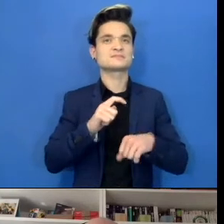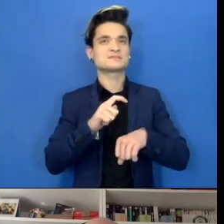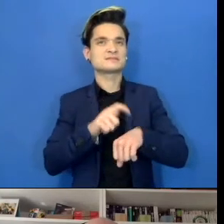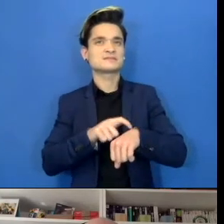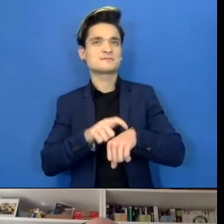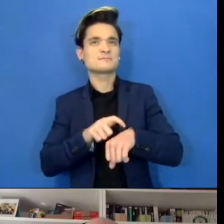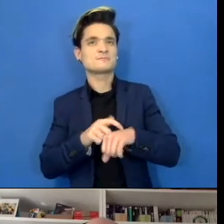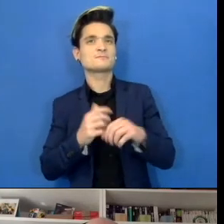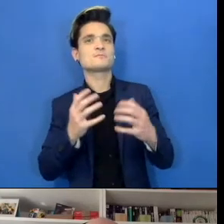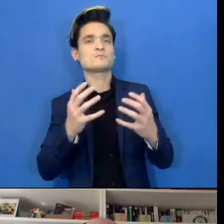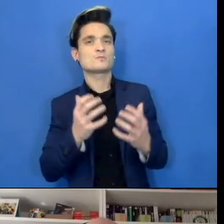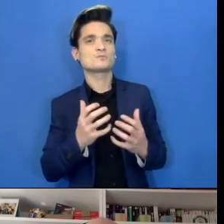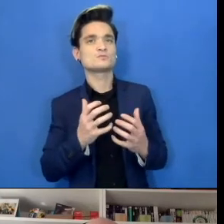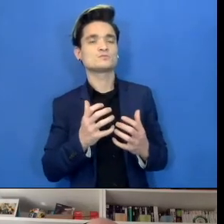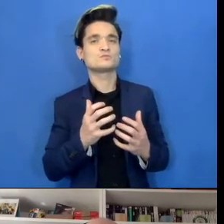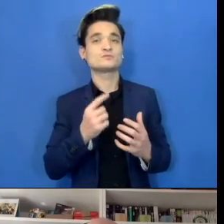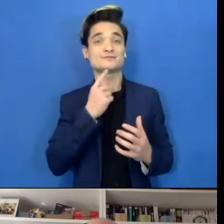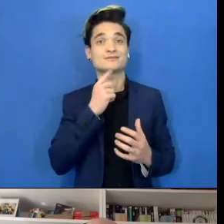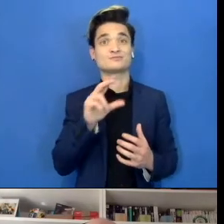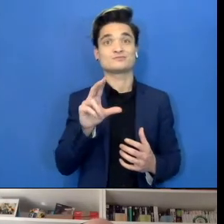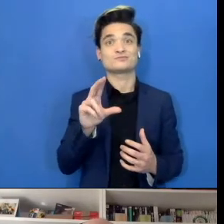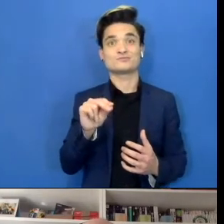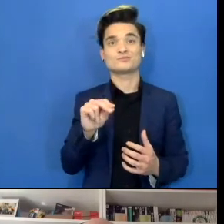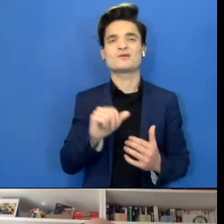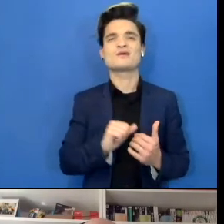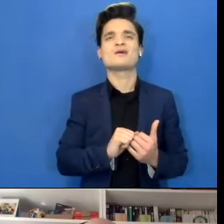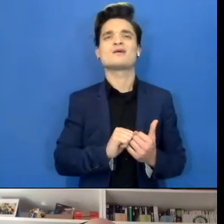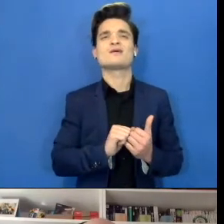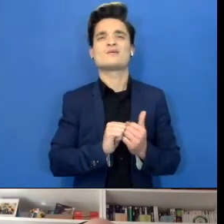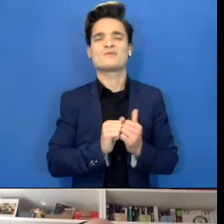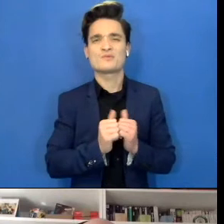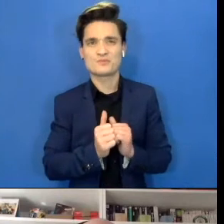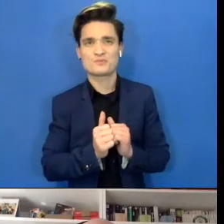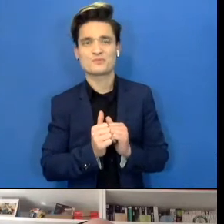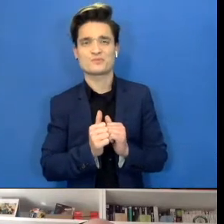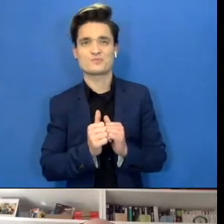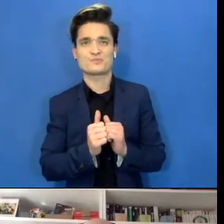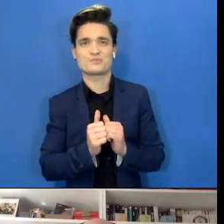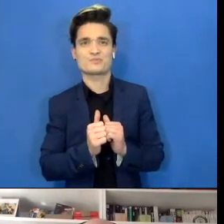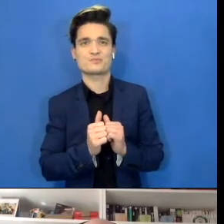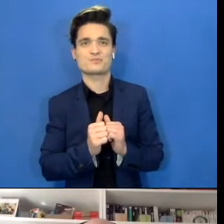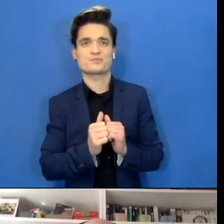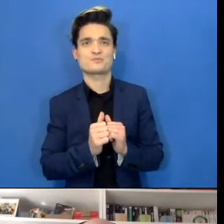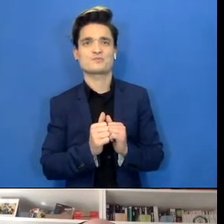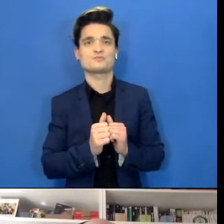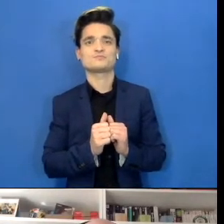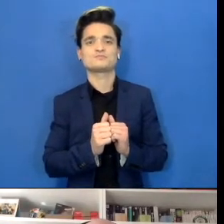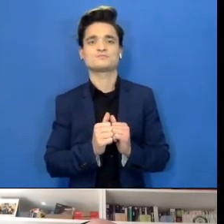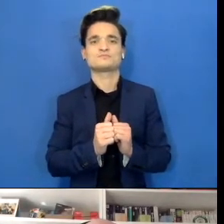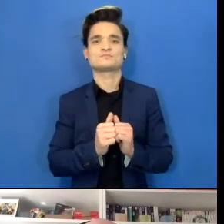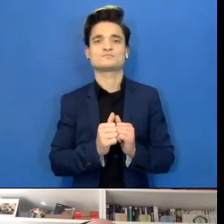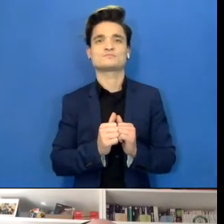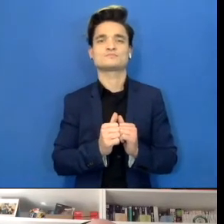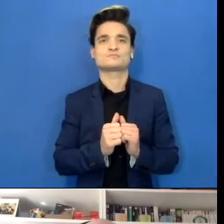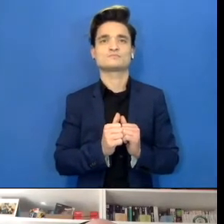how to do that is something we'll get to. Although I have to remember that it's 45 minutes and not 3 hours, because we could easily